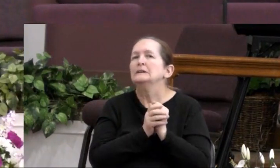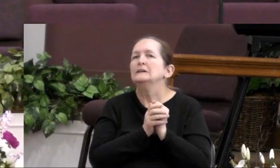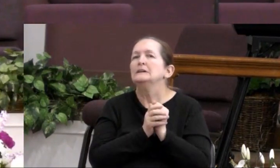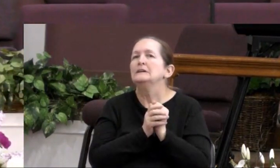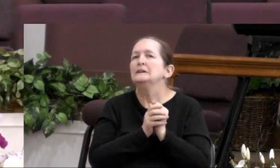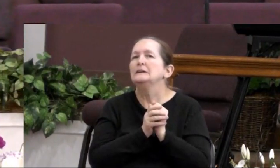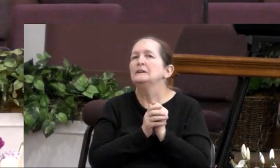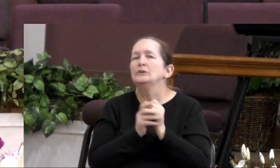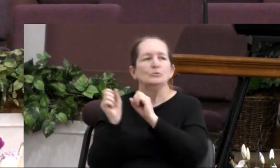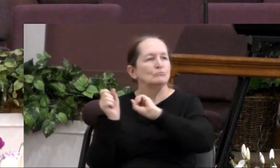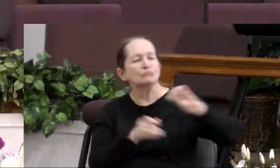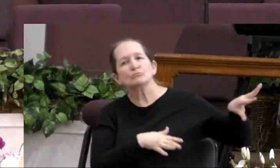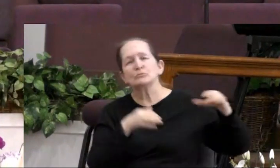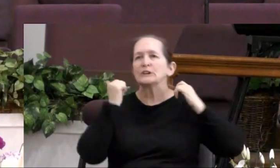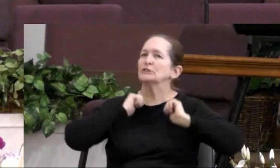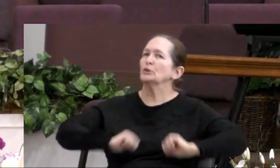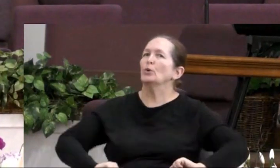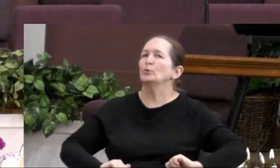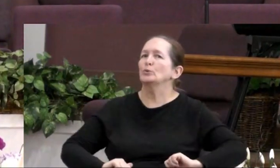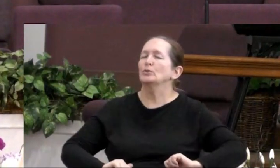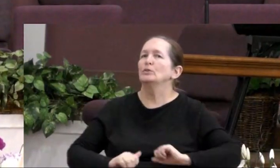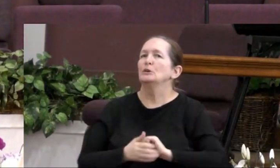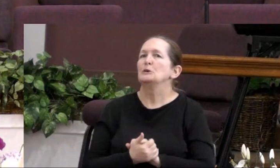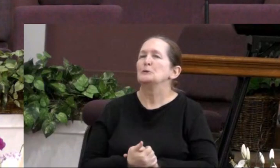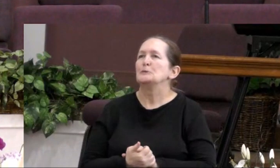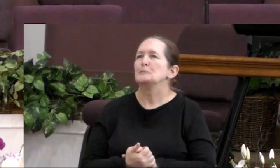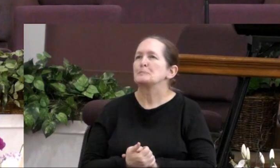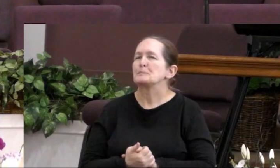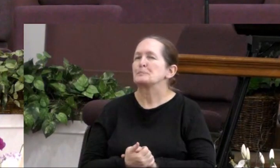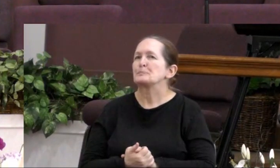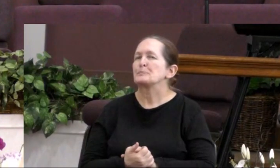Throwing aside his cloak.